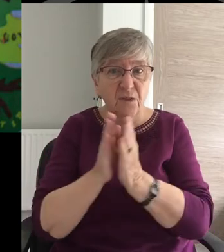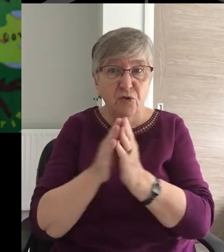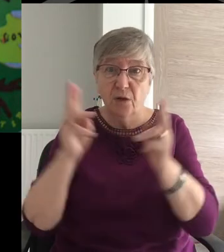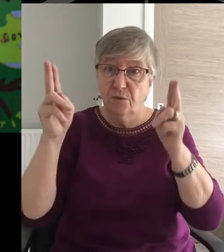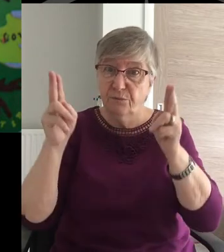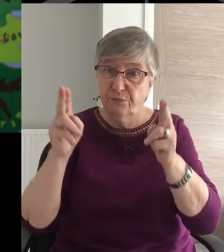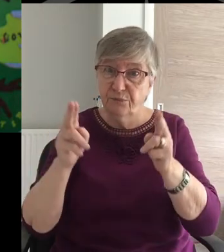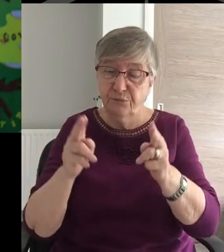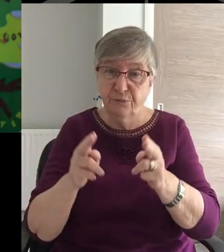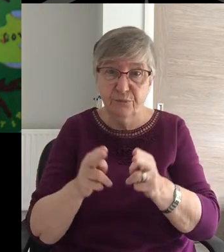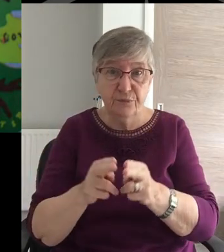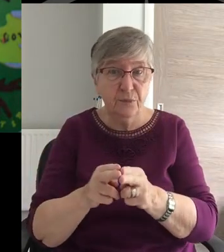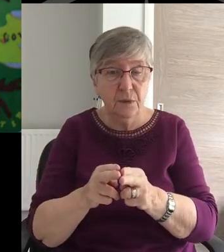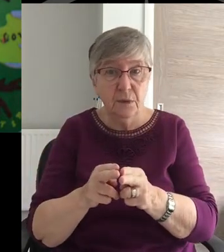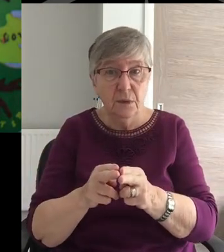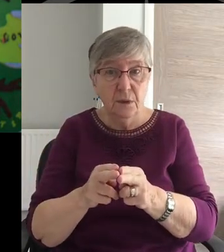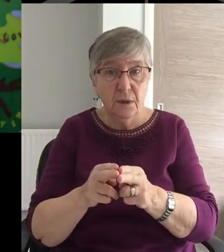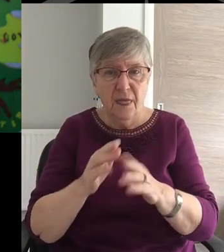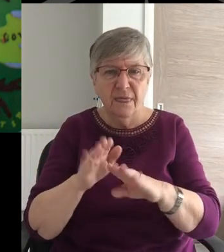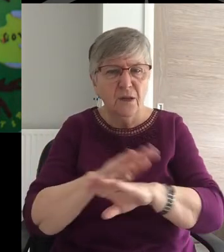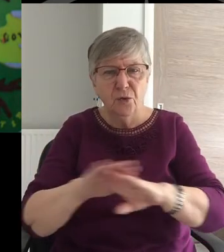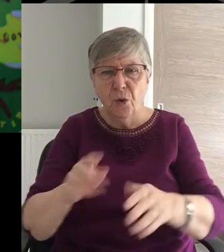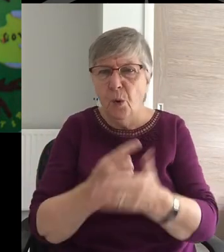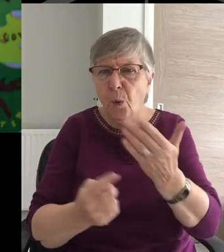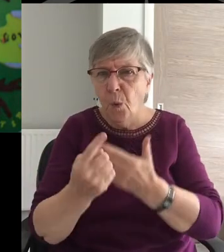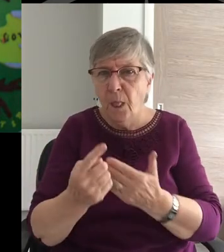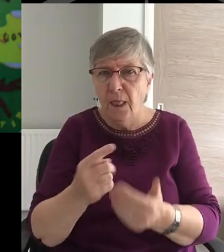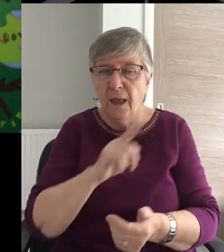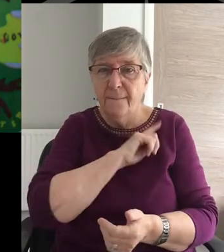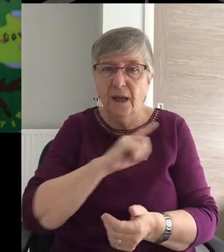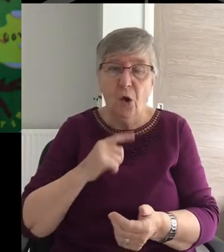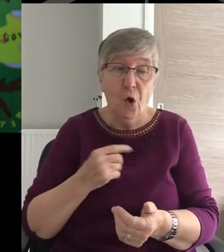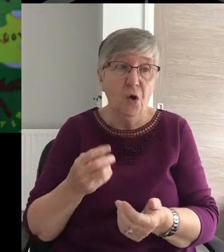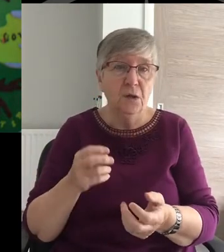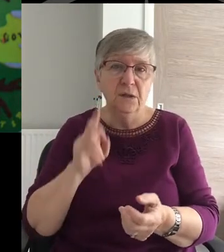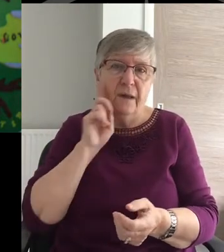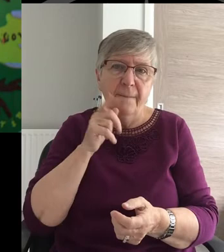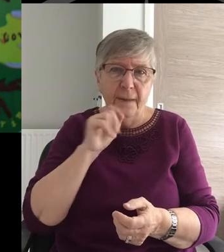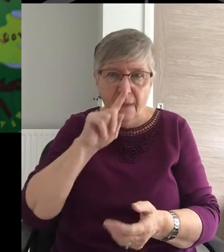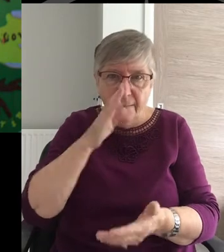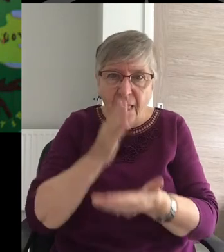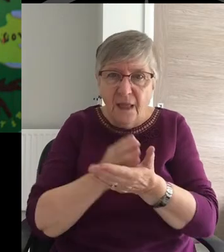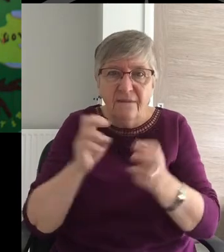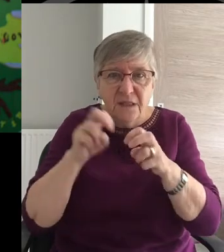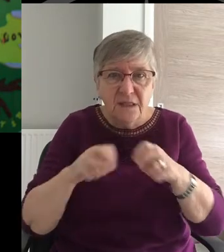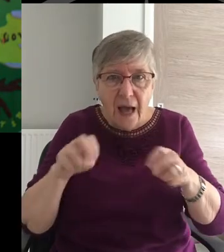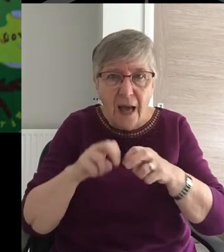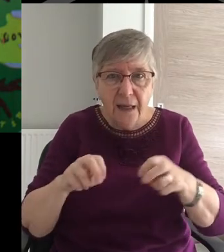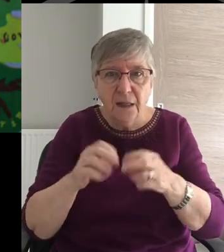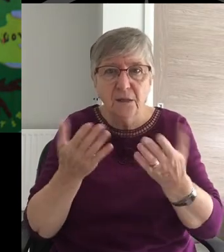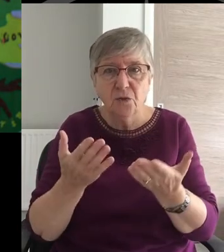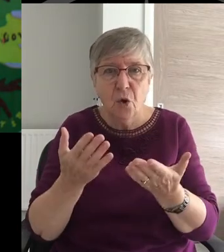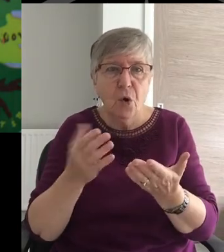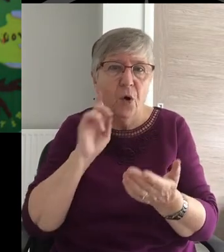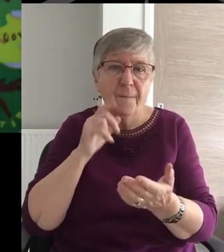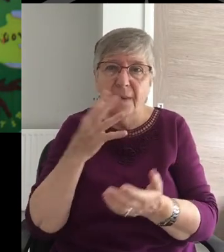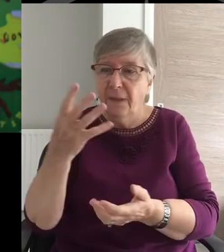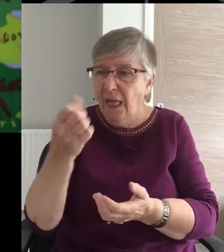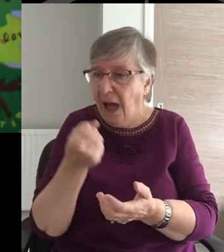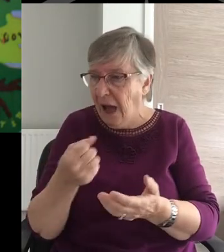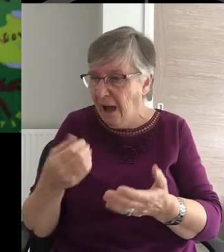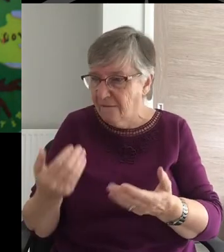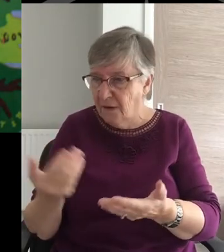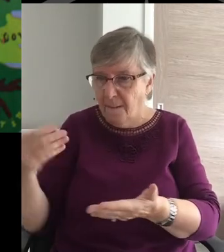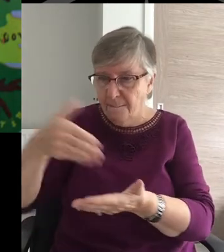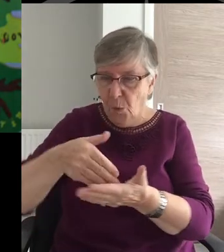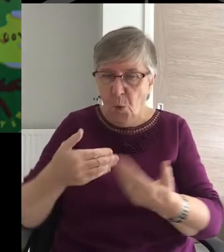status. And we've been saying that that's not just due to the advance of science. That's not just due to materialism squeezing